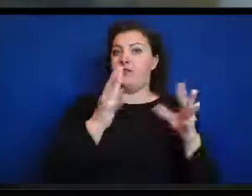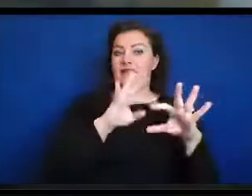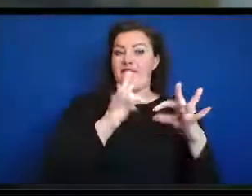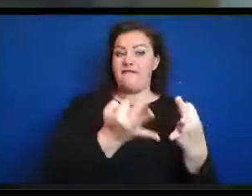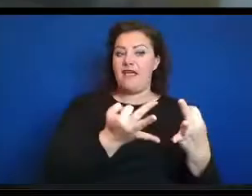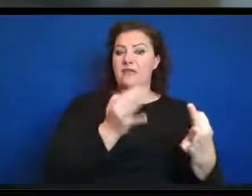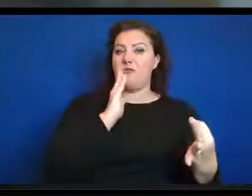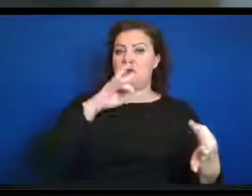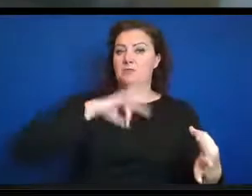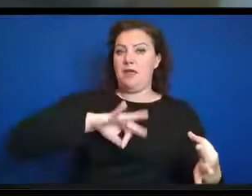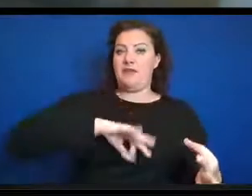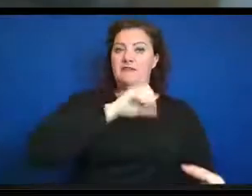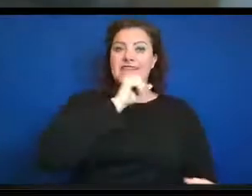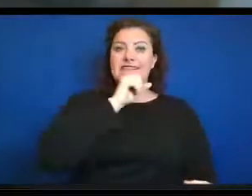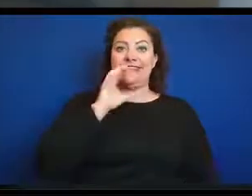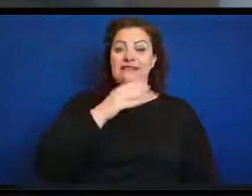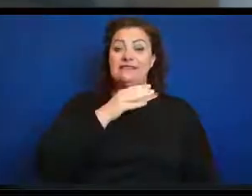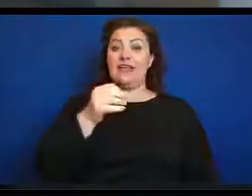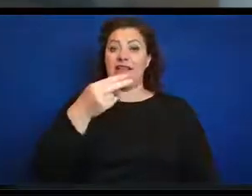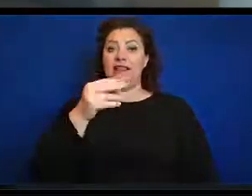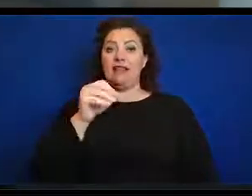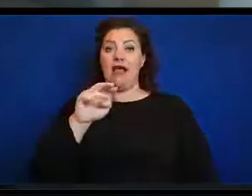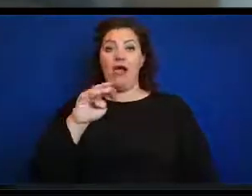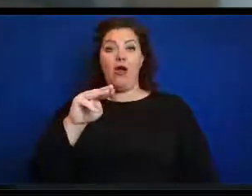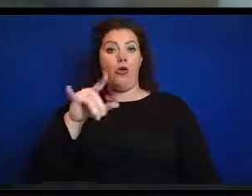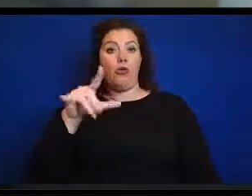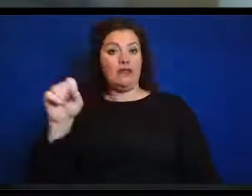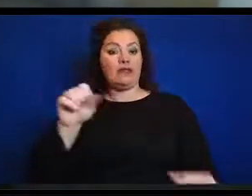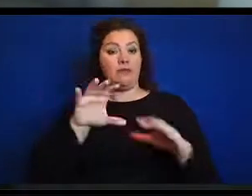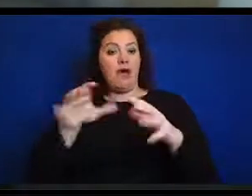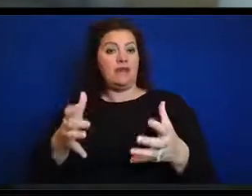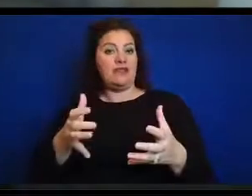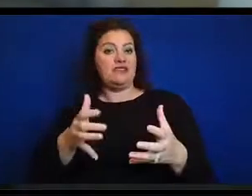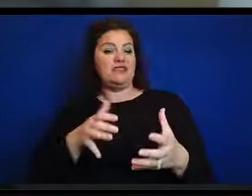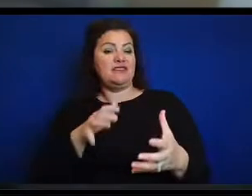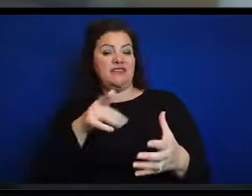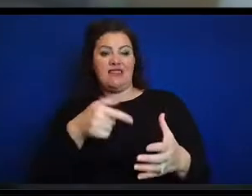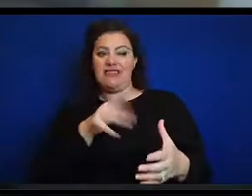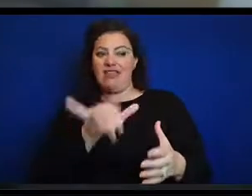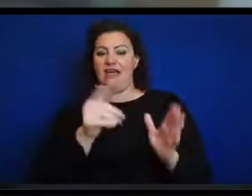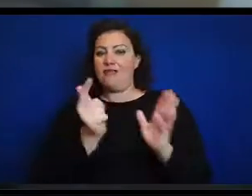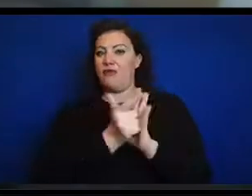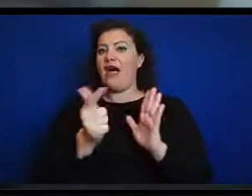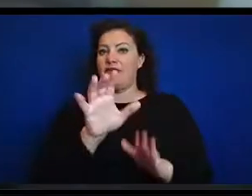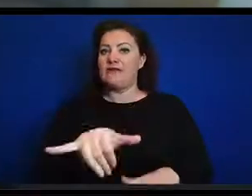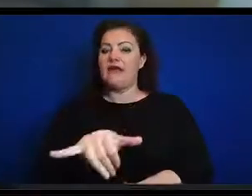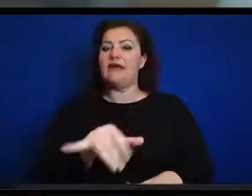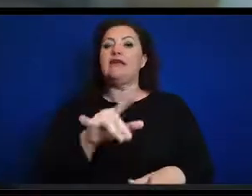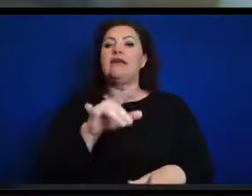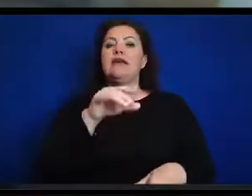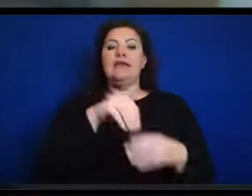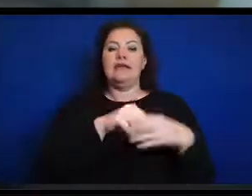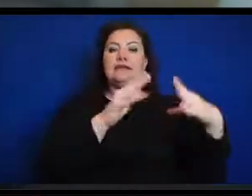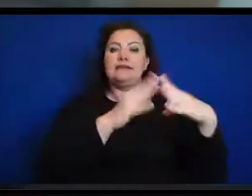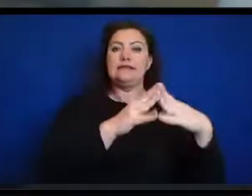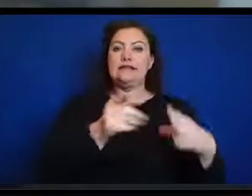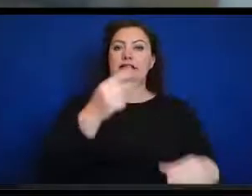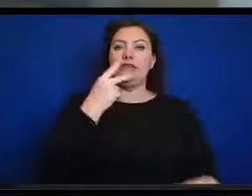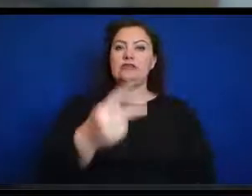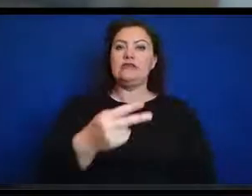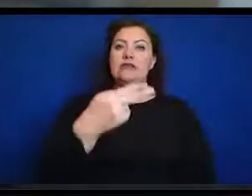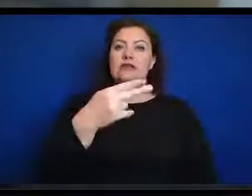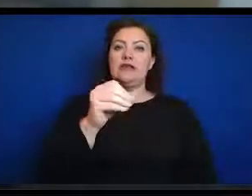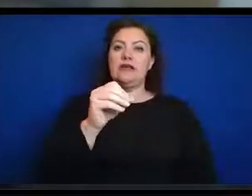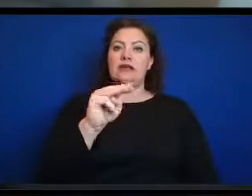homeless population. So where cities where you see the homeless population